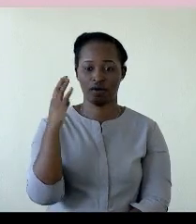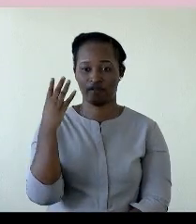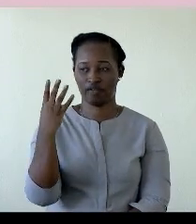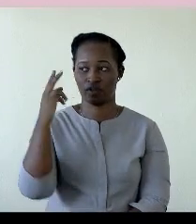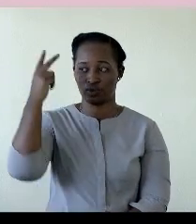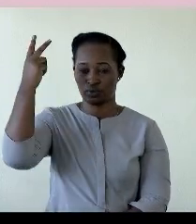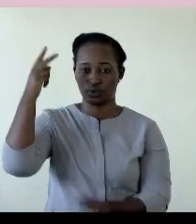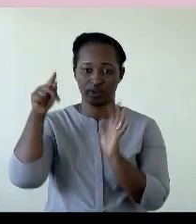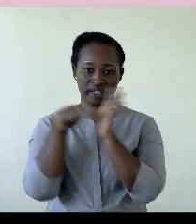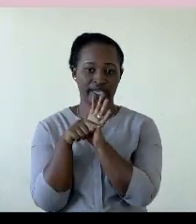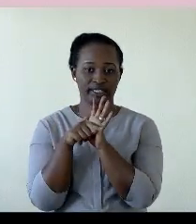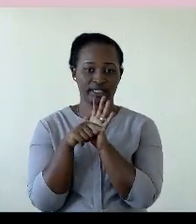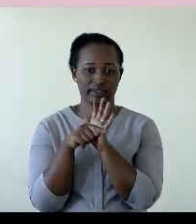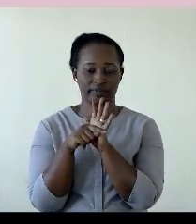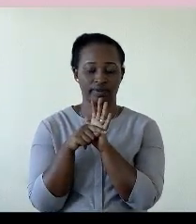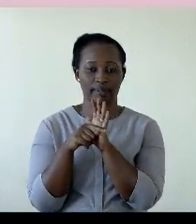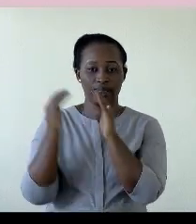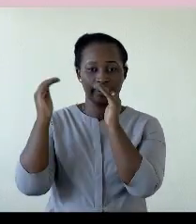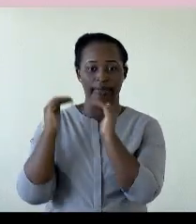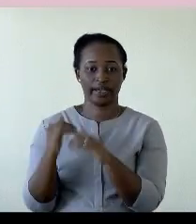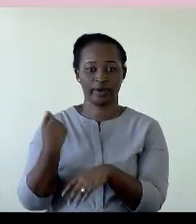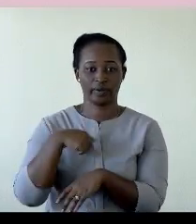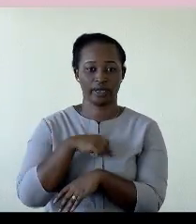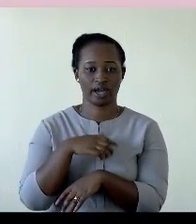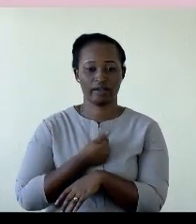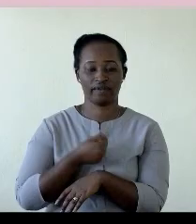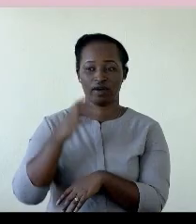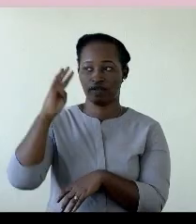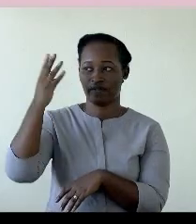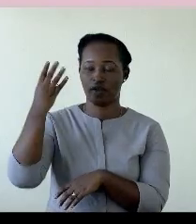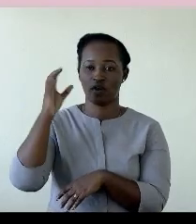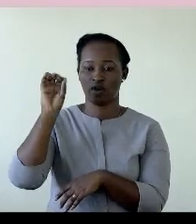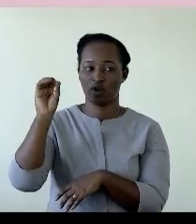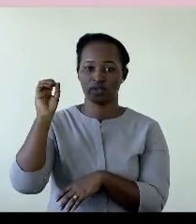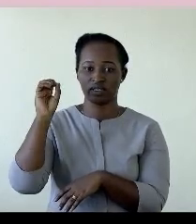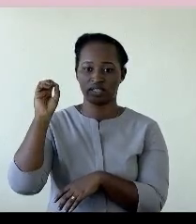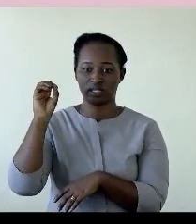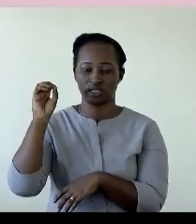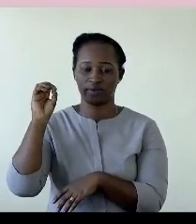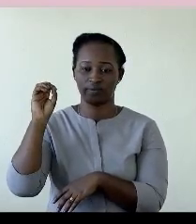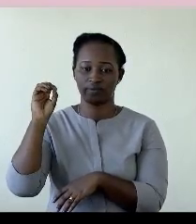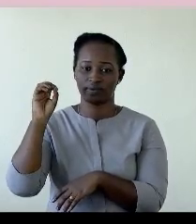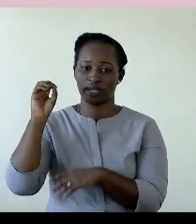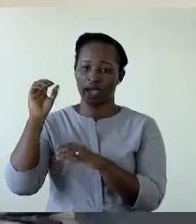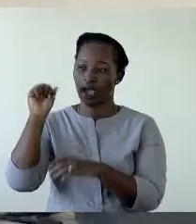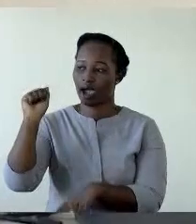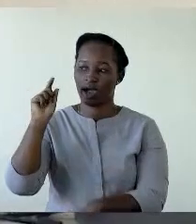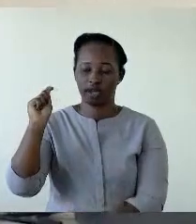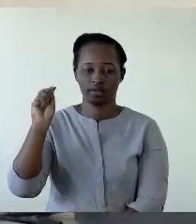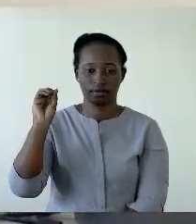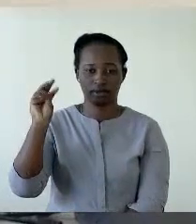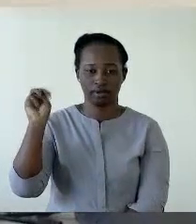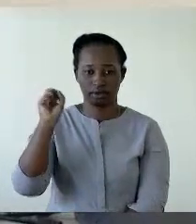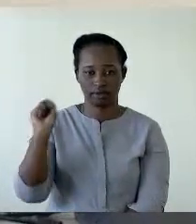SO42 negative, here we have 4 oxygen atoms, then it will, because of the sulfur, it will